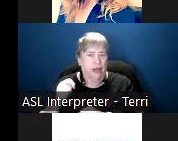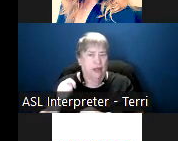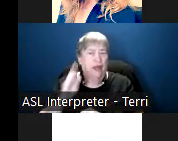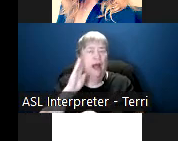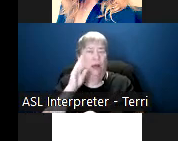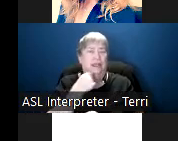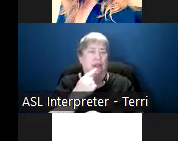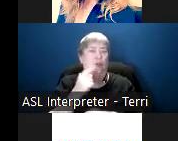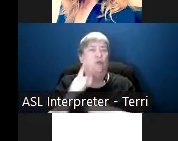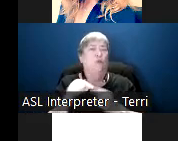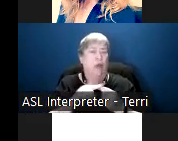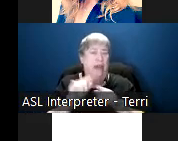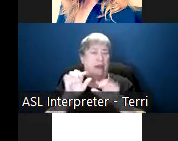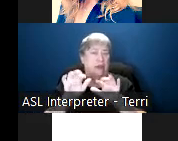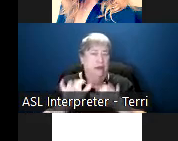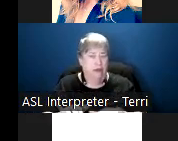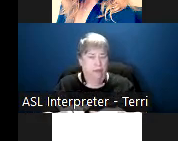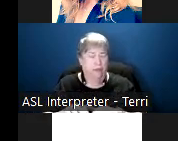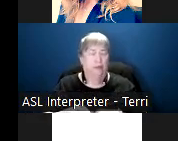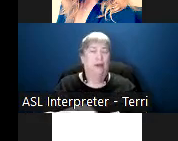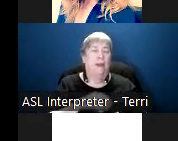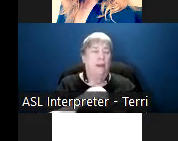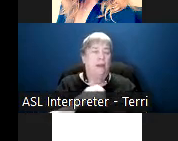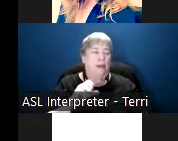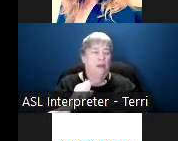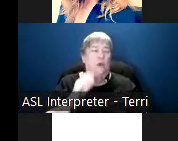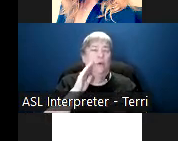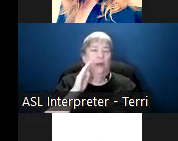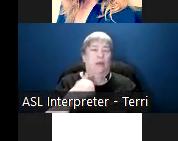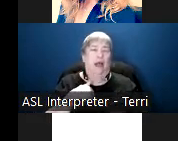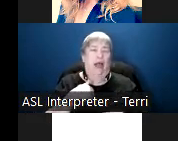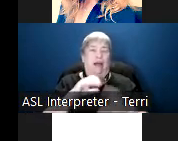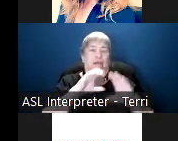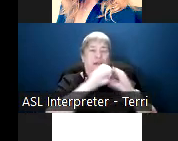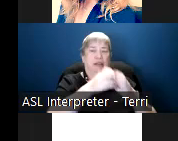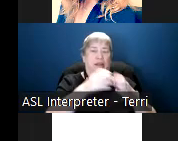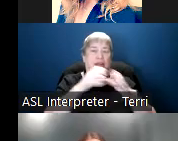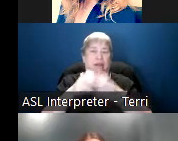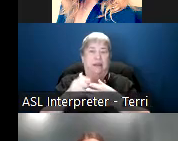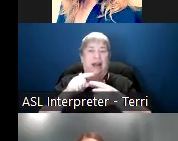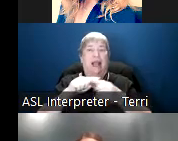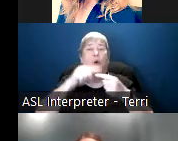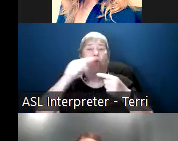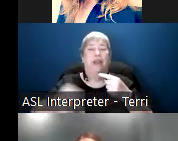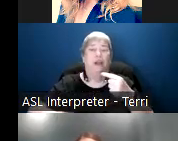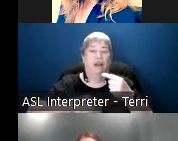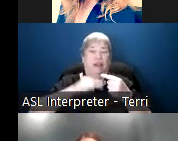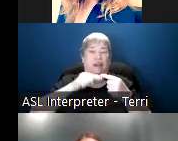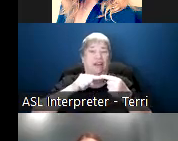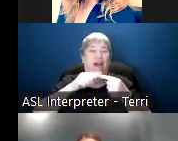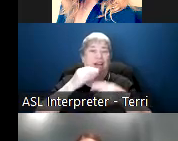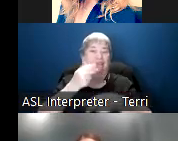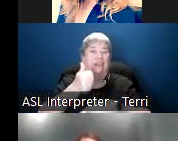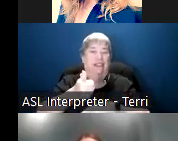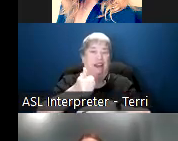when and what we're going to talk about, because we're going to break down the self-care wheel. But think about what some of your